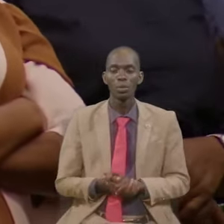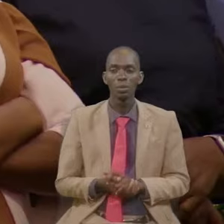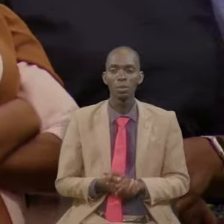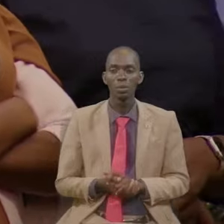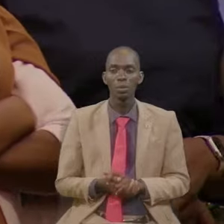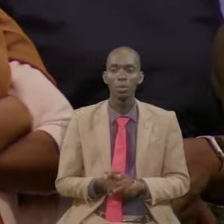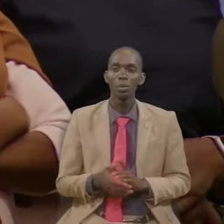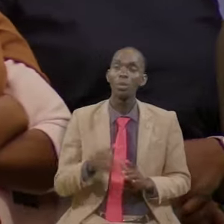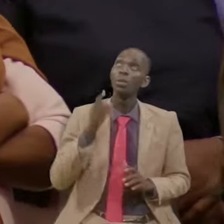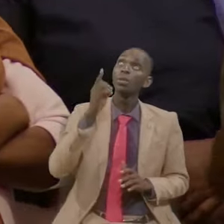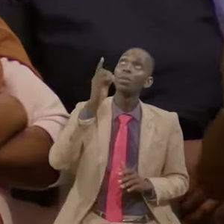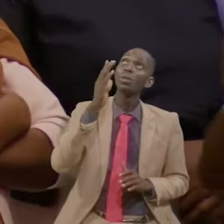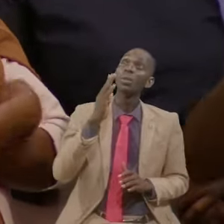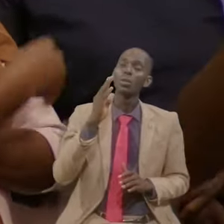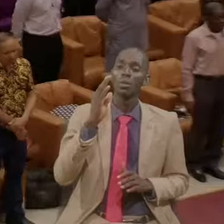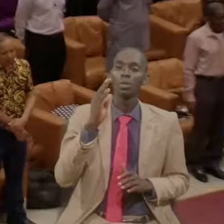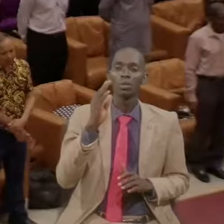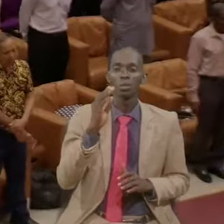God's glory.